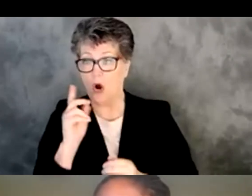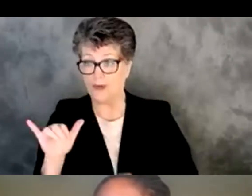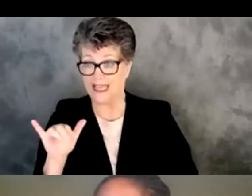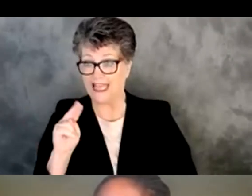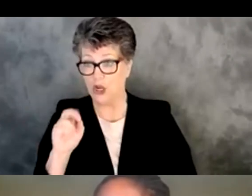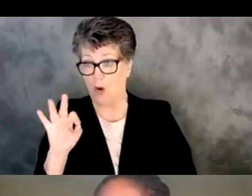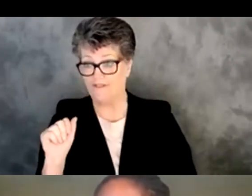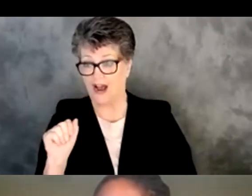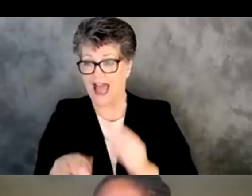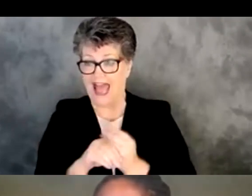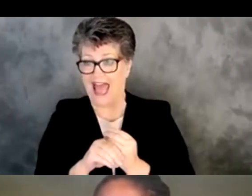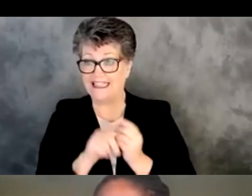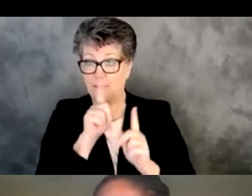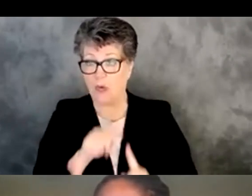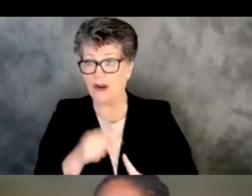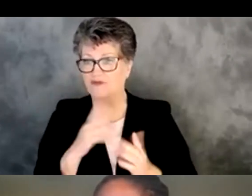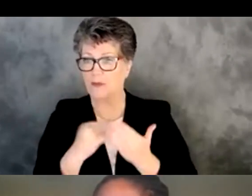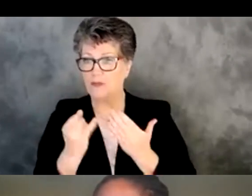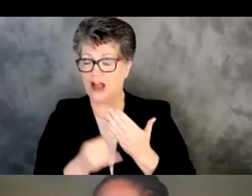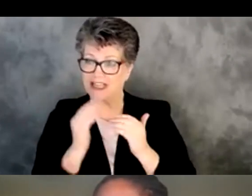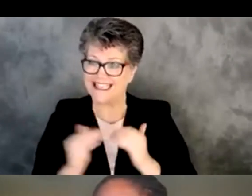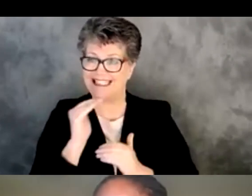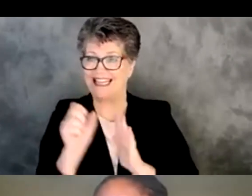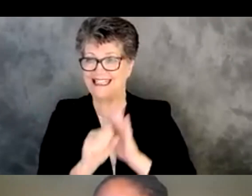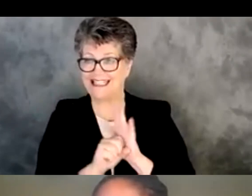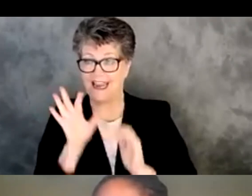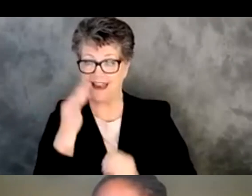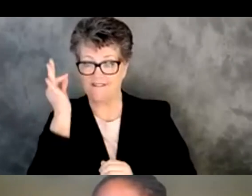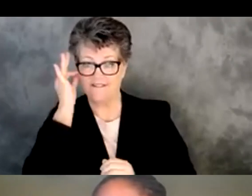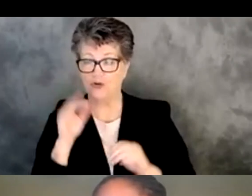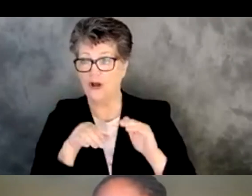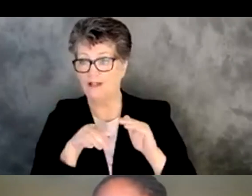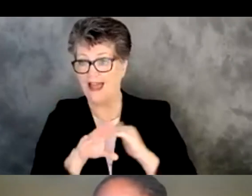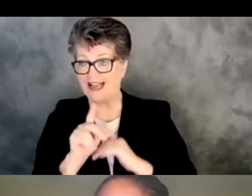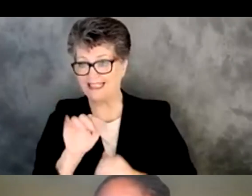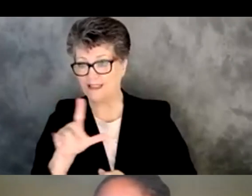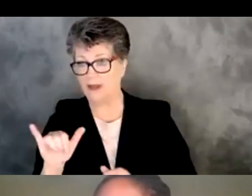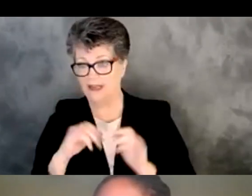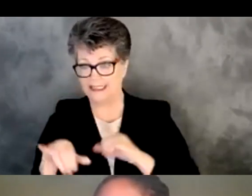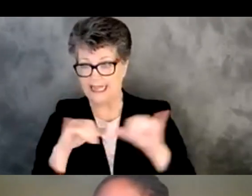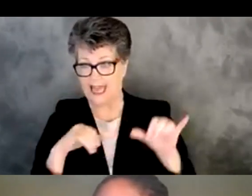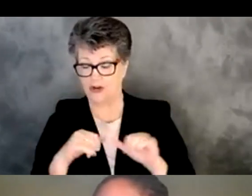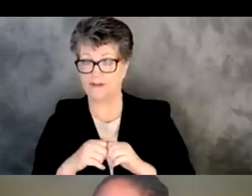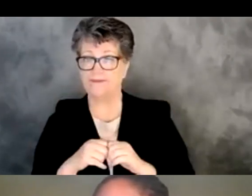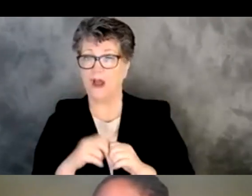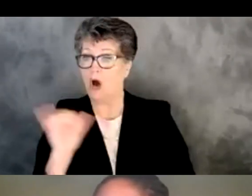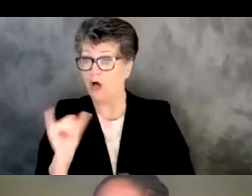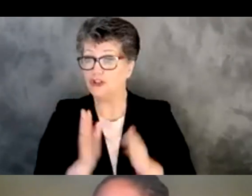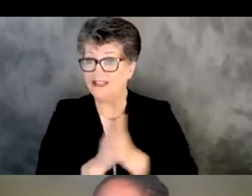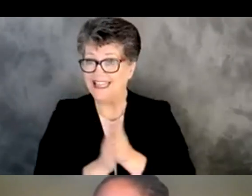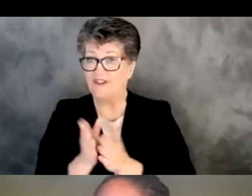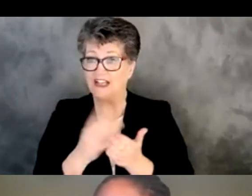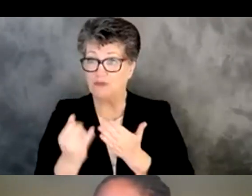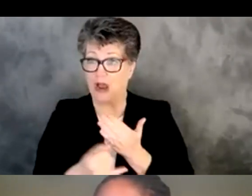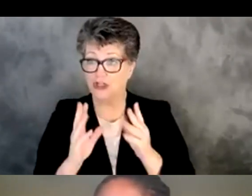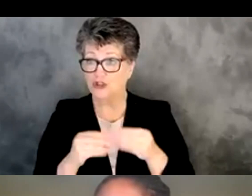also adds points for projects that exceed the state and federal accessibility standards. This further incentivizes projects to